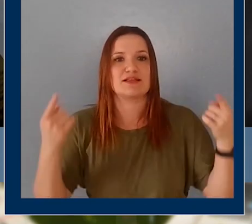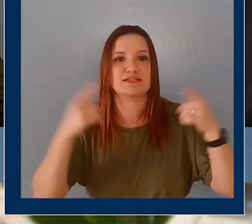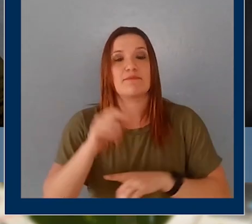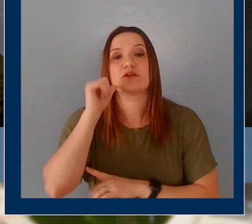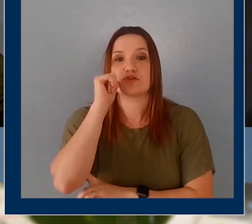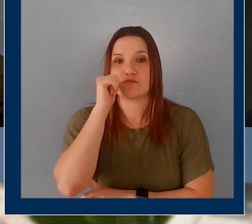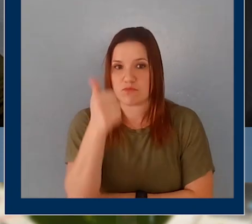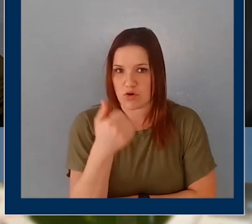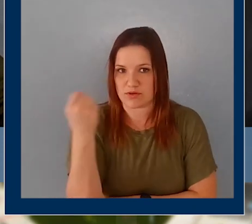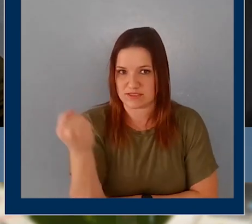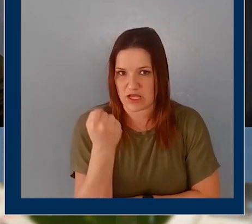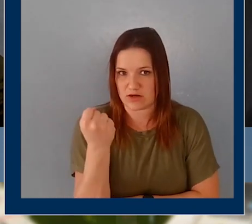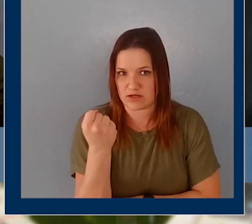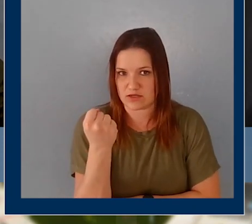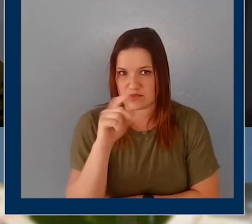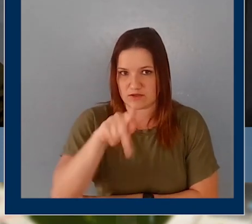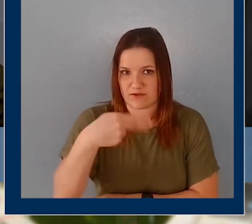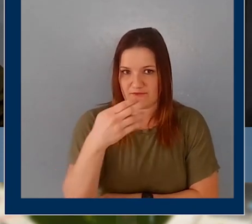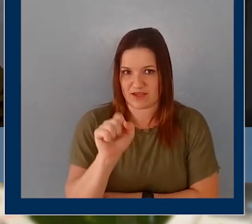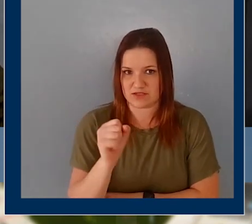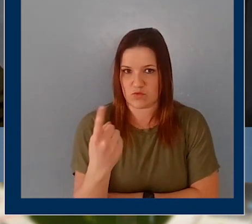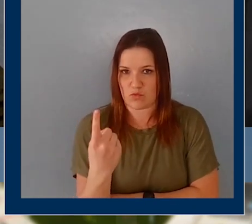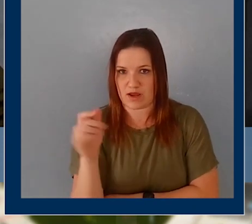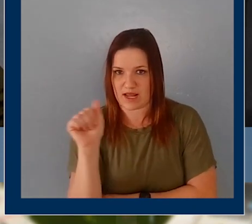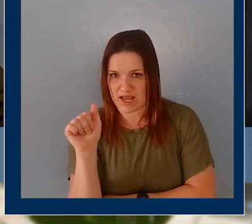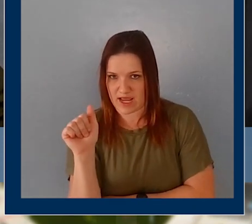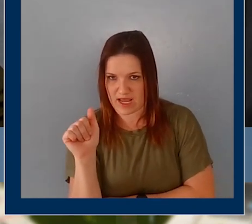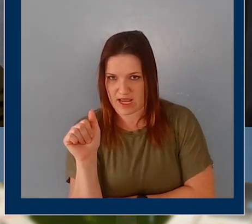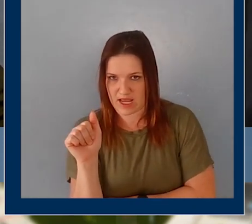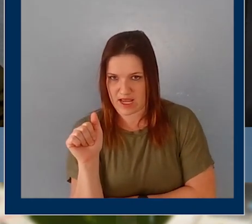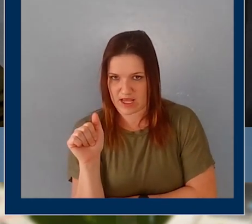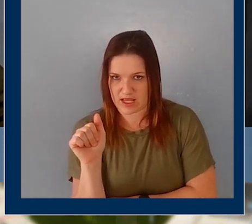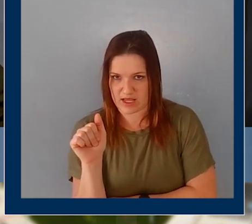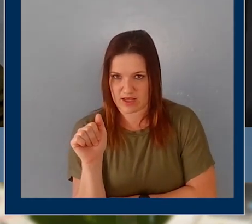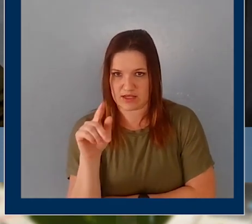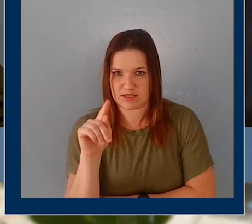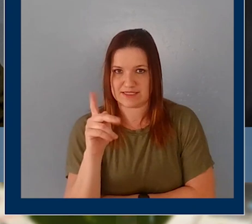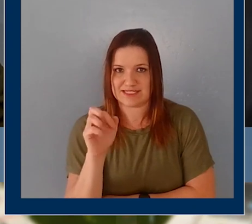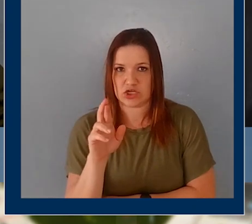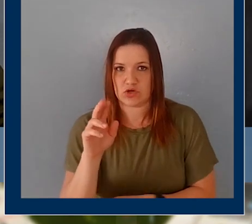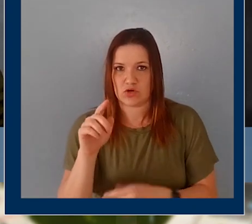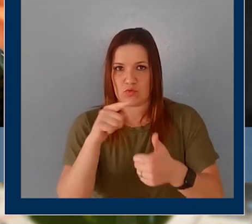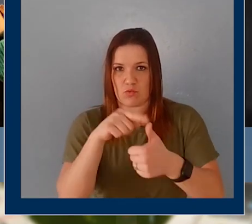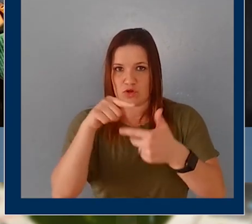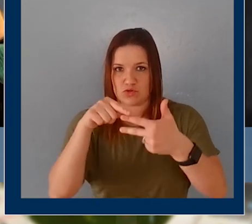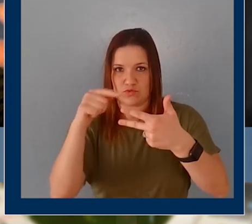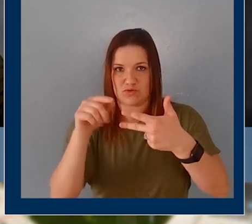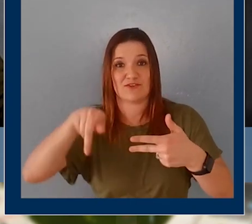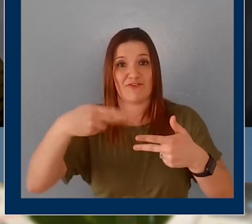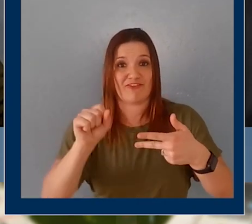happening tomorrow and Saturday is for phase 1A only. Tier 1, Tier 2, Tier